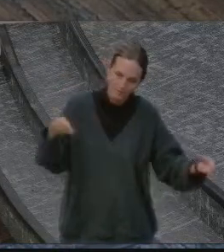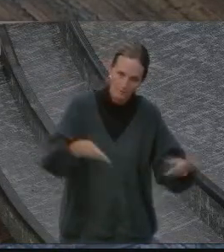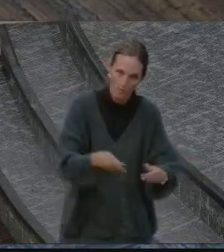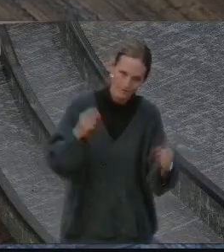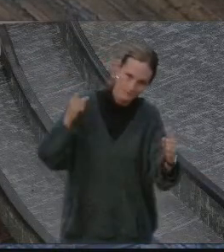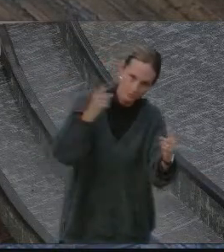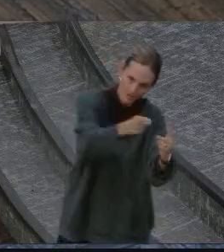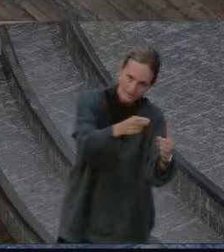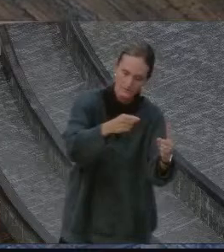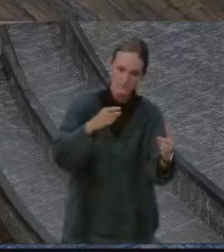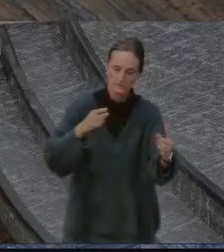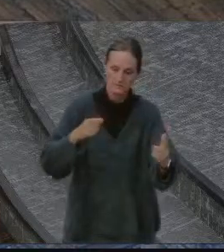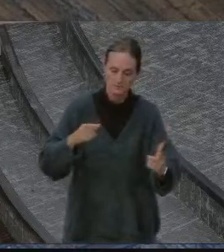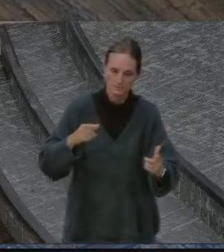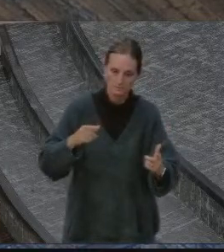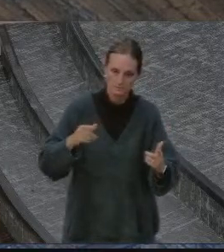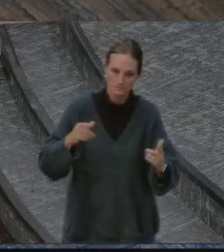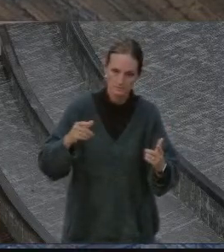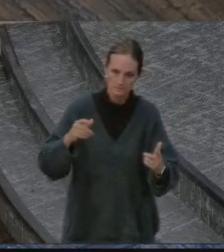direction?